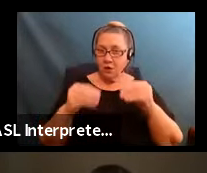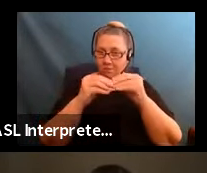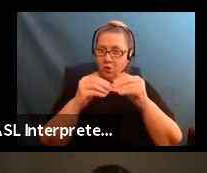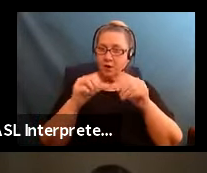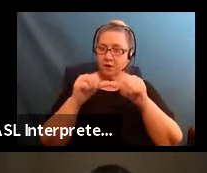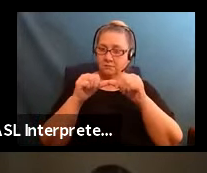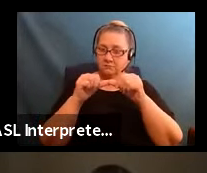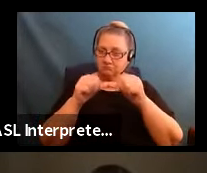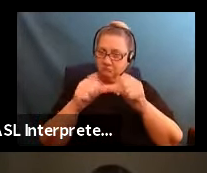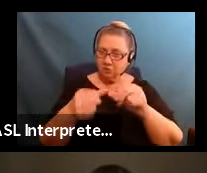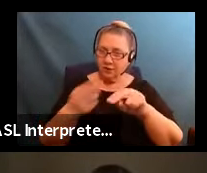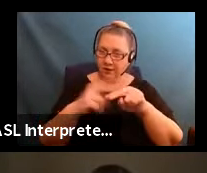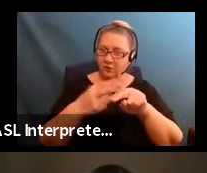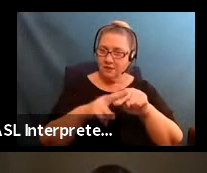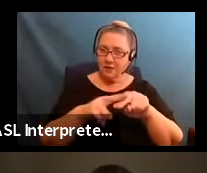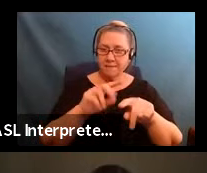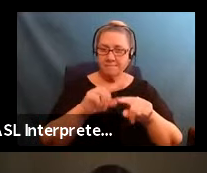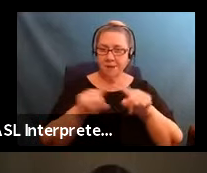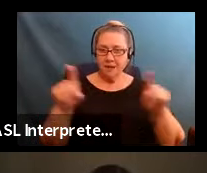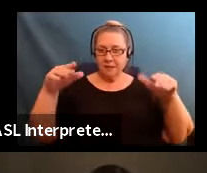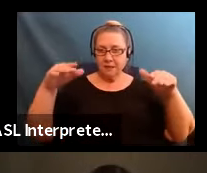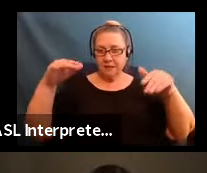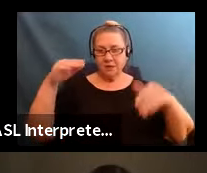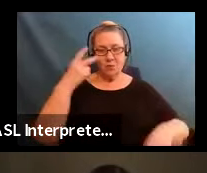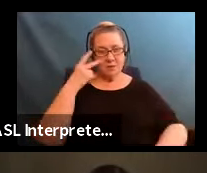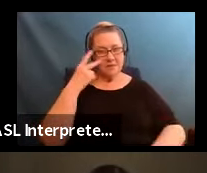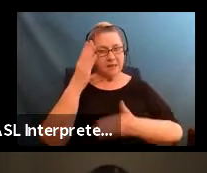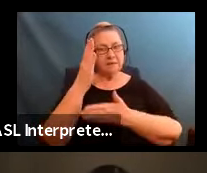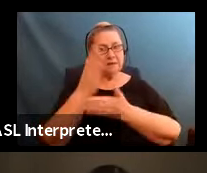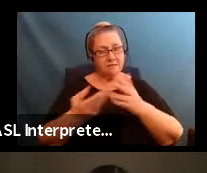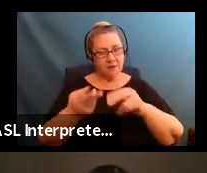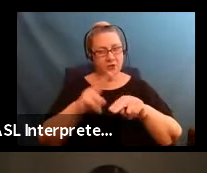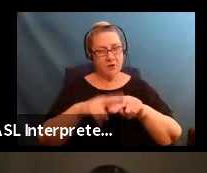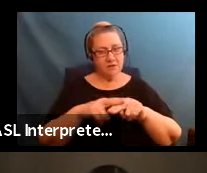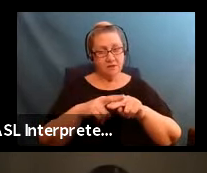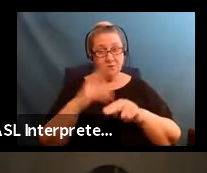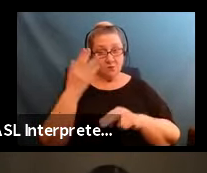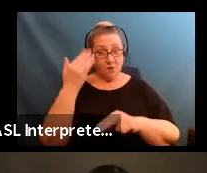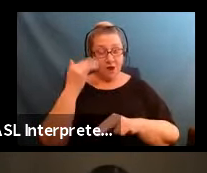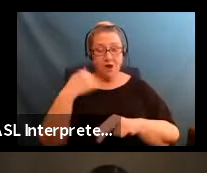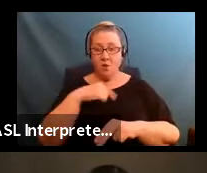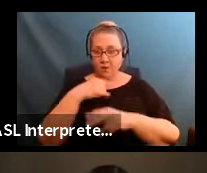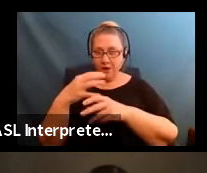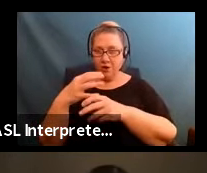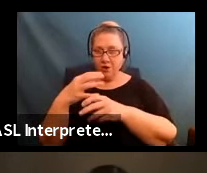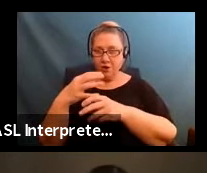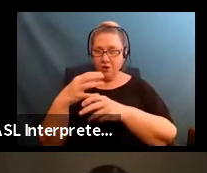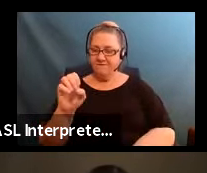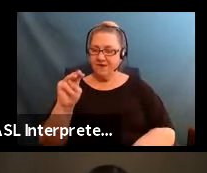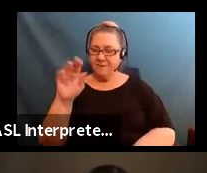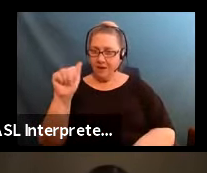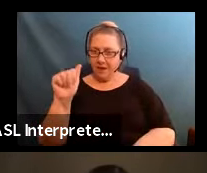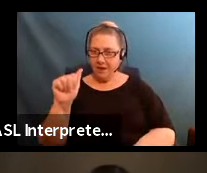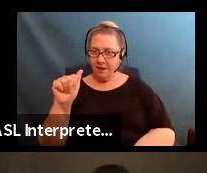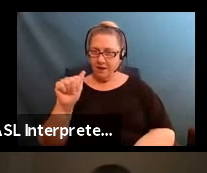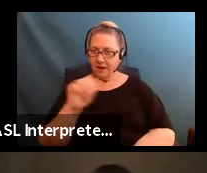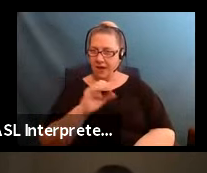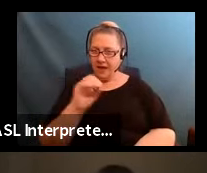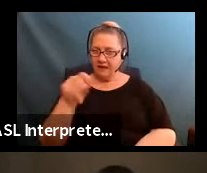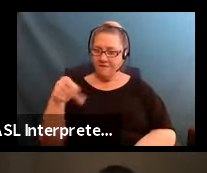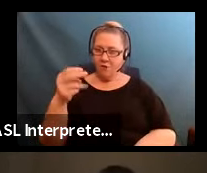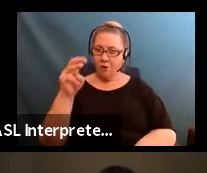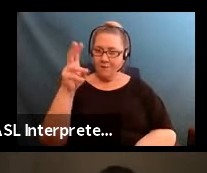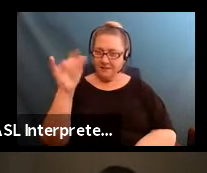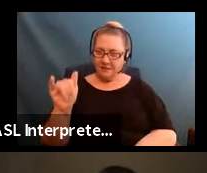increase. But until we actually we are seeing some of it because we are getting the FEMA. We are getting we are beginning to get the